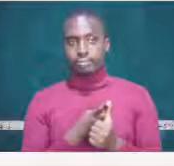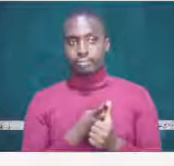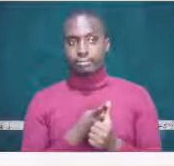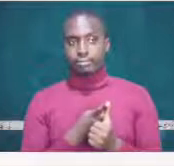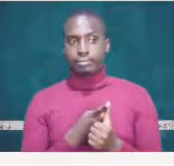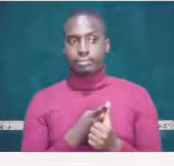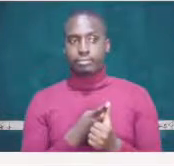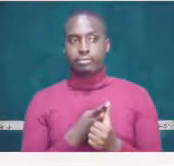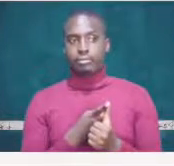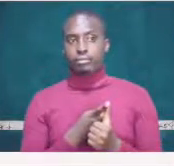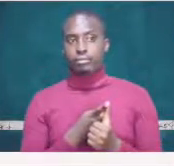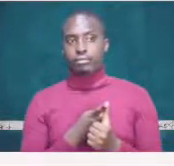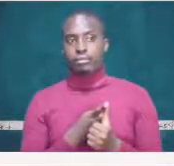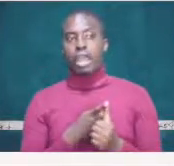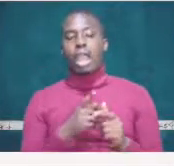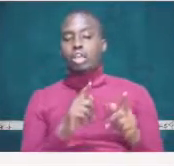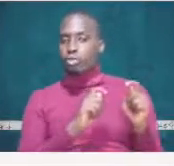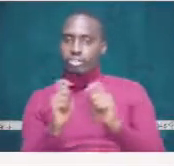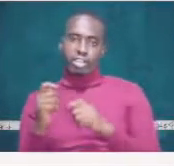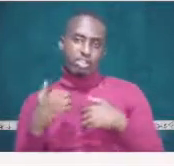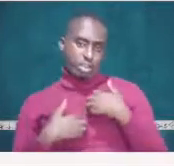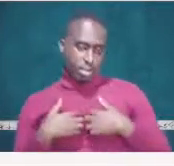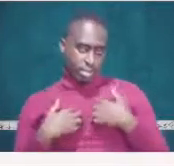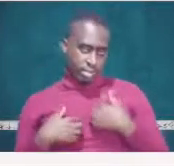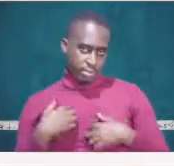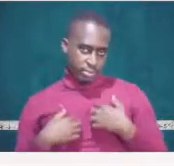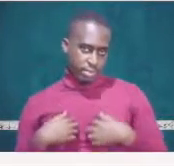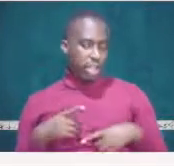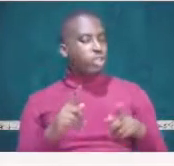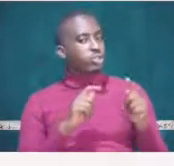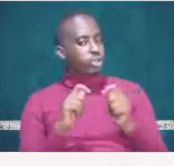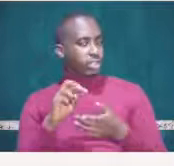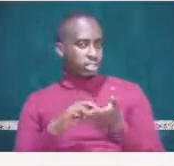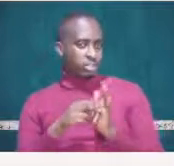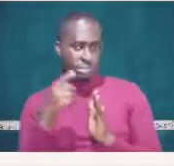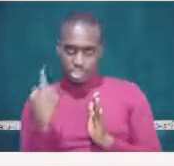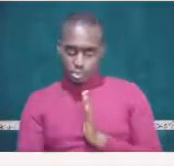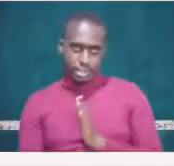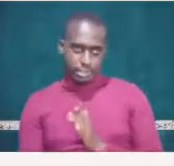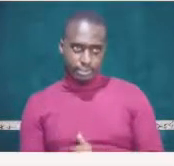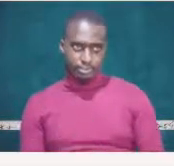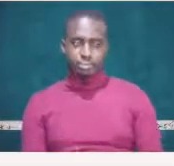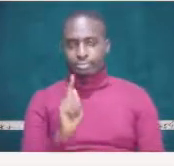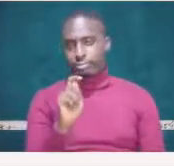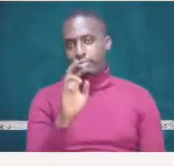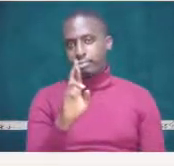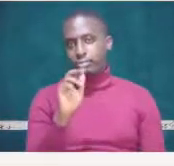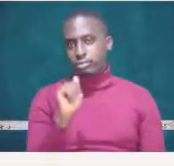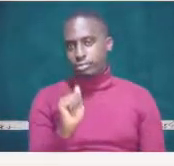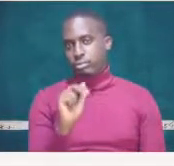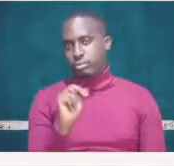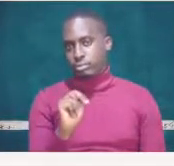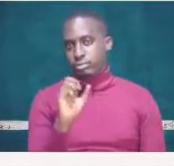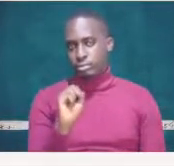reasons, transaction motive. And what is a transaction? What is a transaction? The first